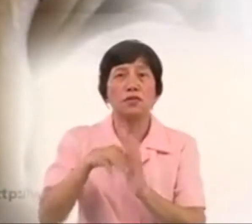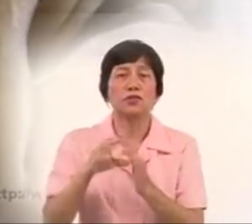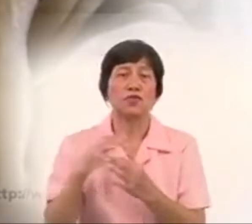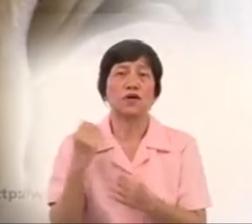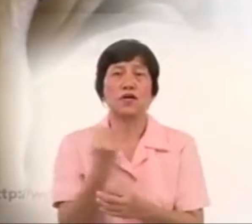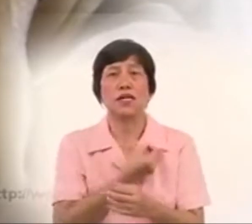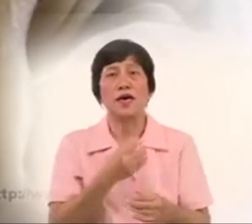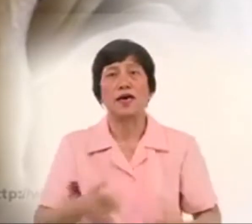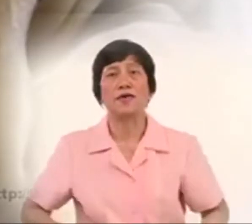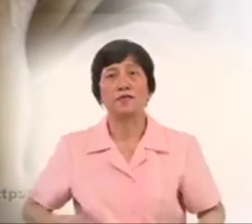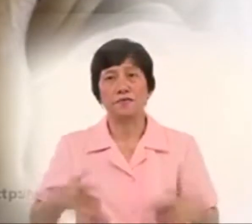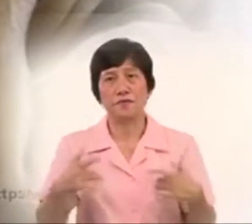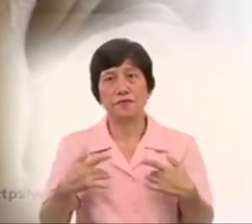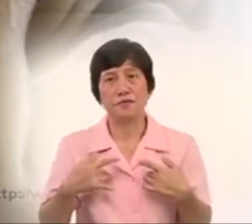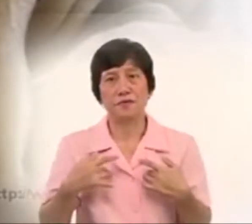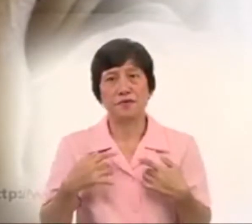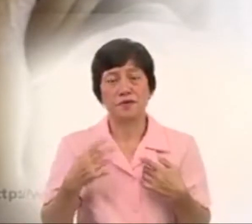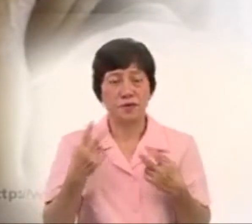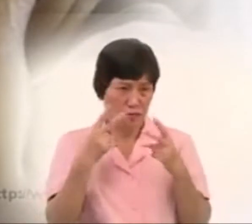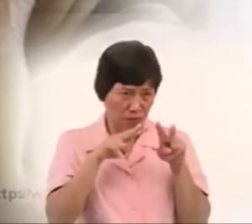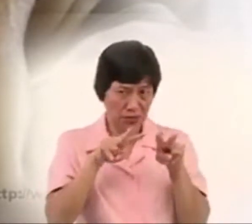look around, where is Jesus?